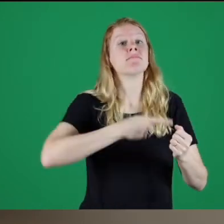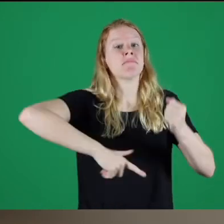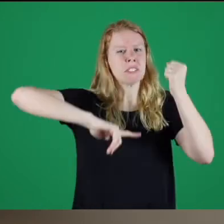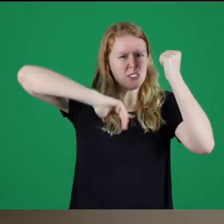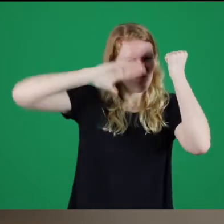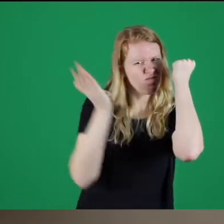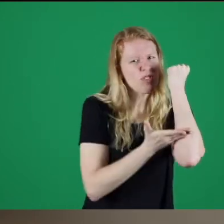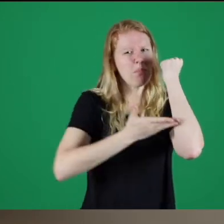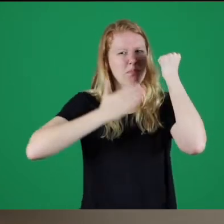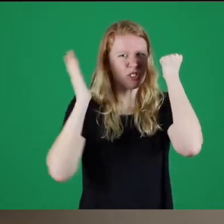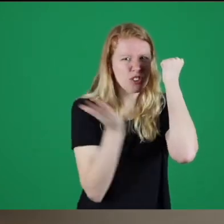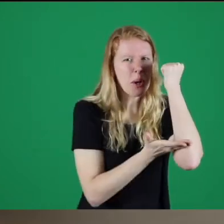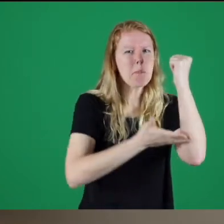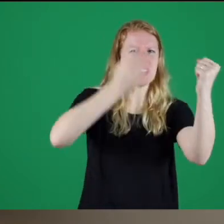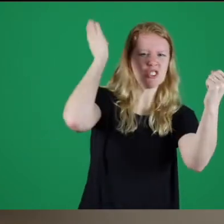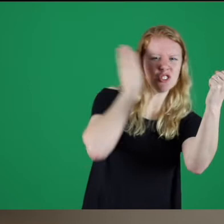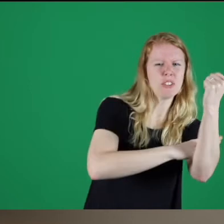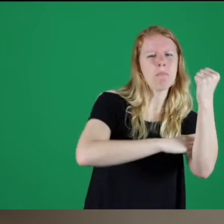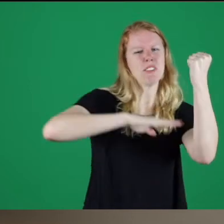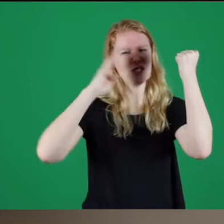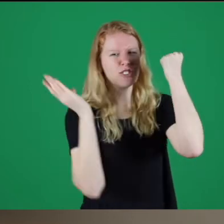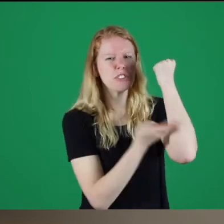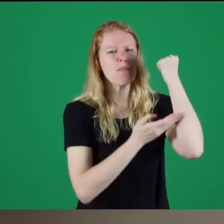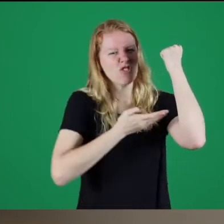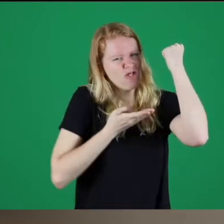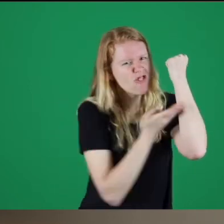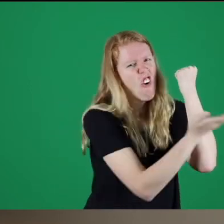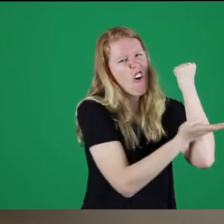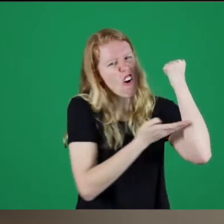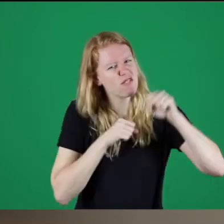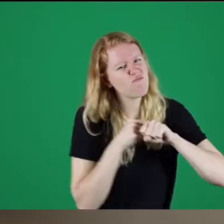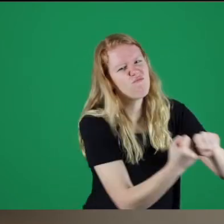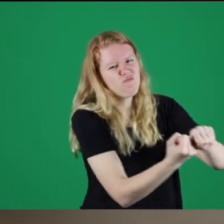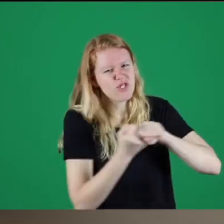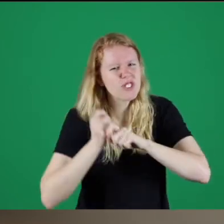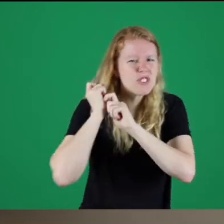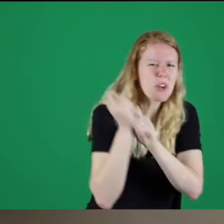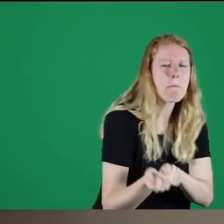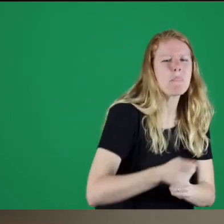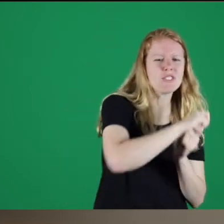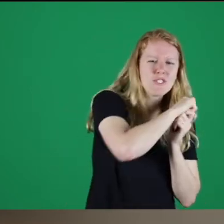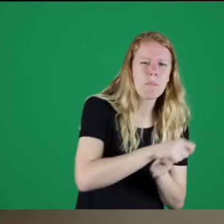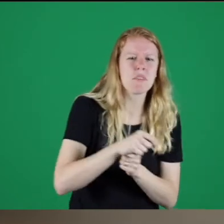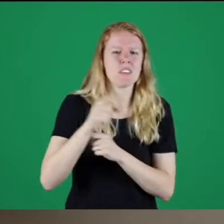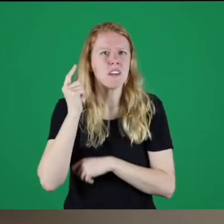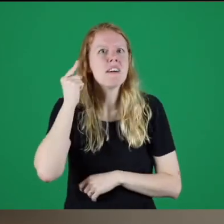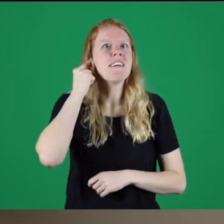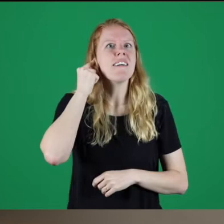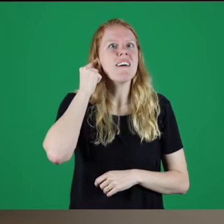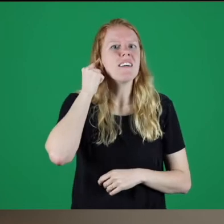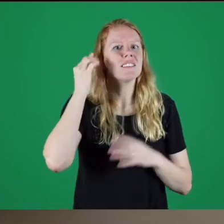village immediately began chopping into the tree, and they began sawing into the tree, chopping and sawing and sawing and chopping, when they